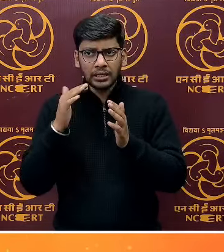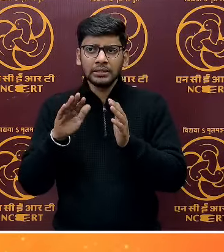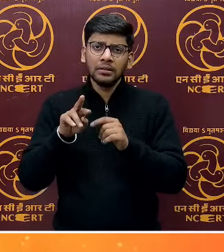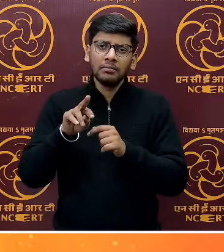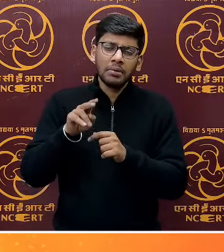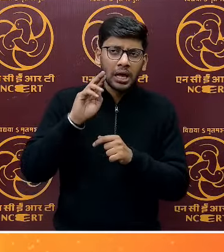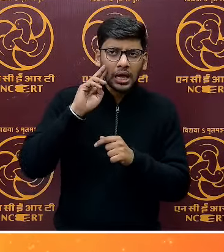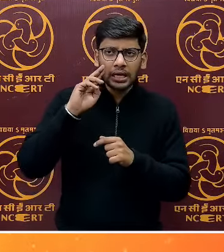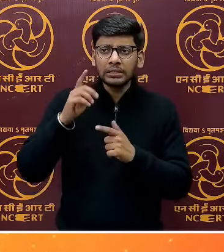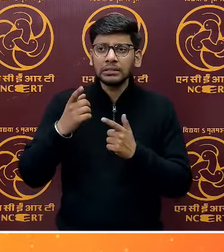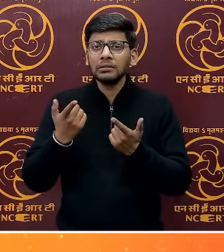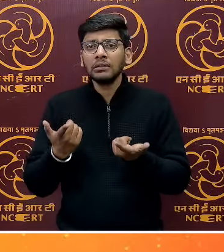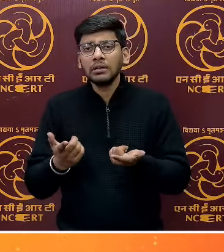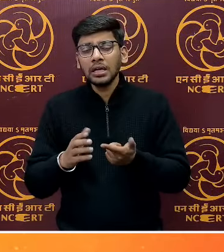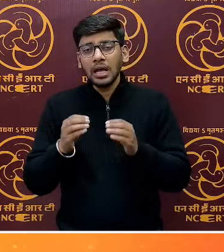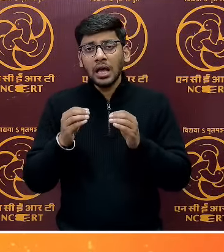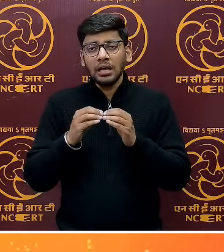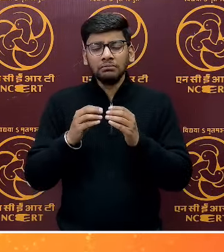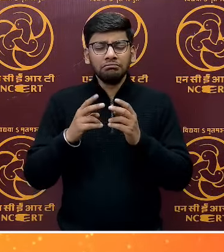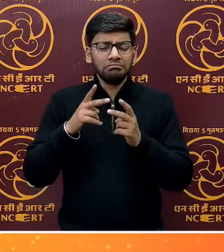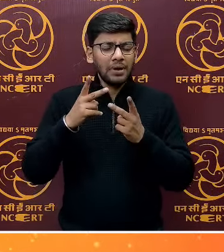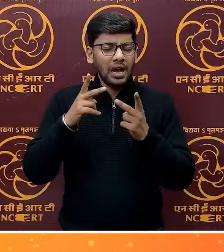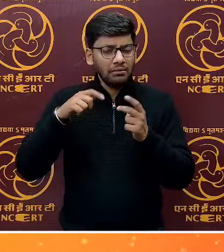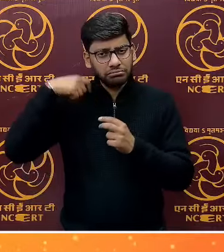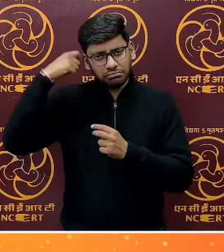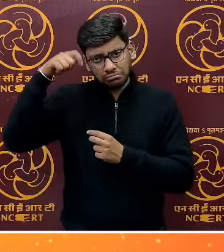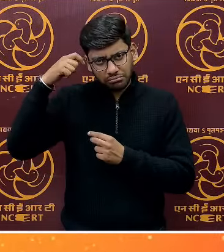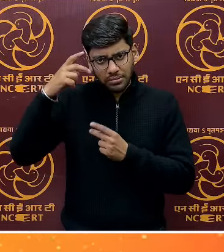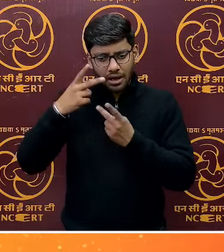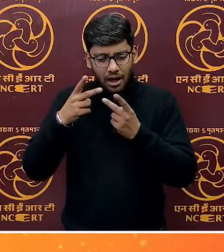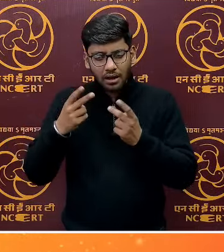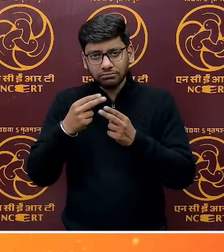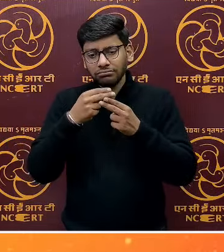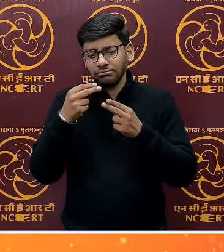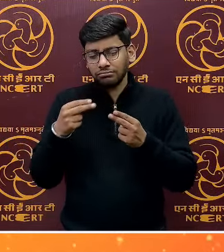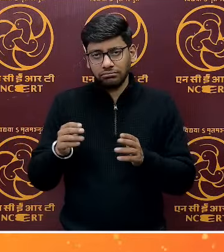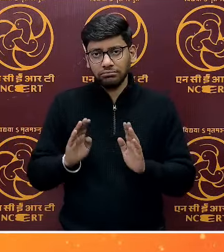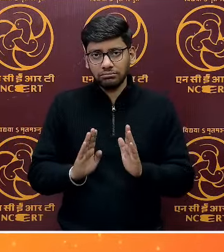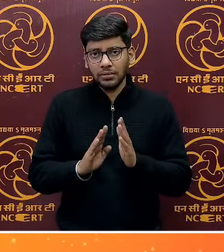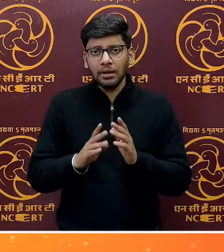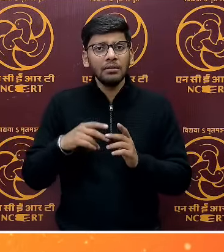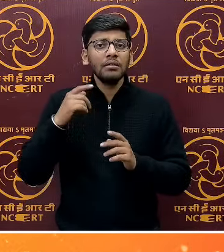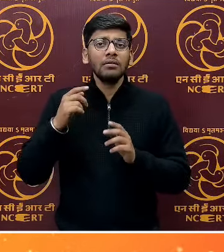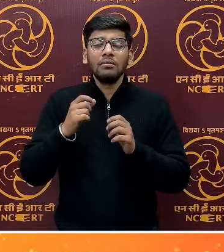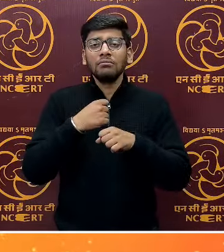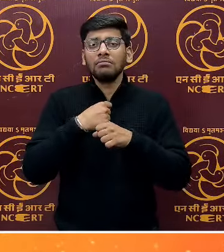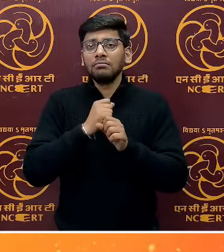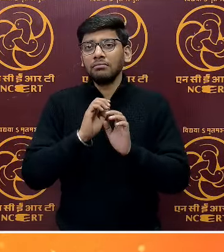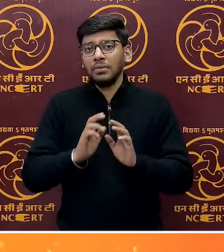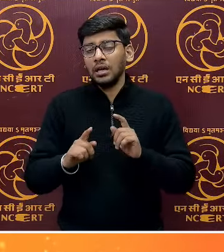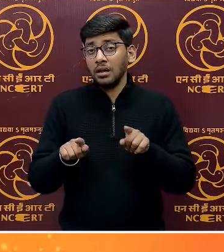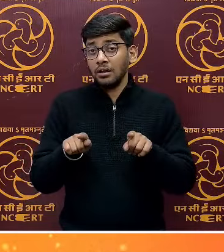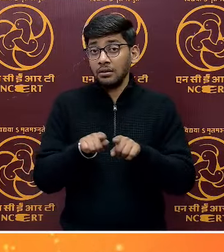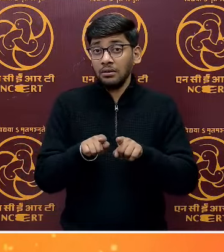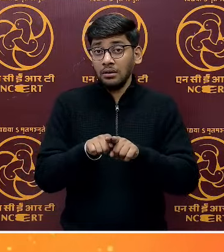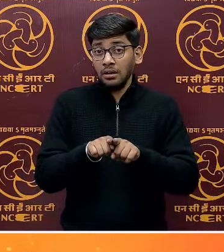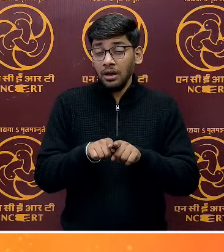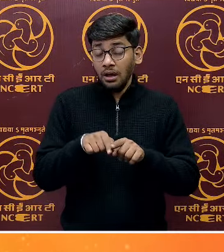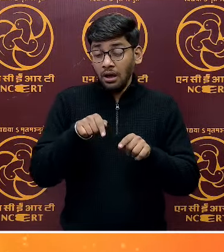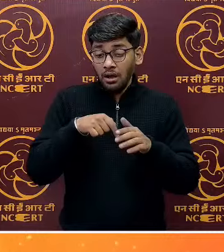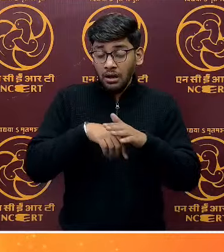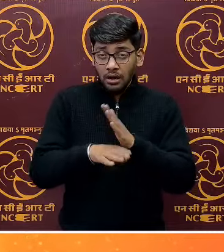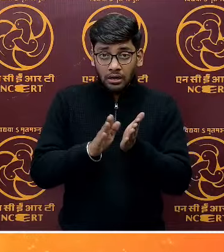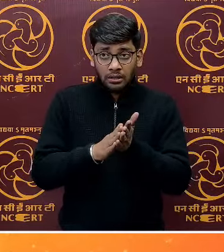or Junoon of Ivory Merchant, and many other movies and so on. You'd see that this